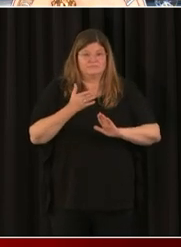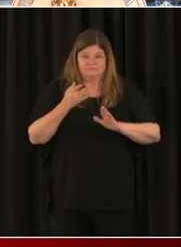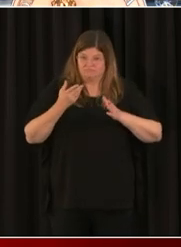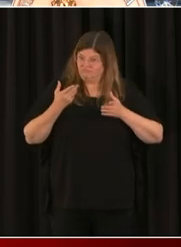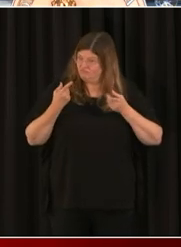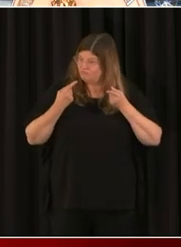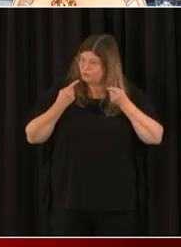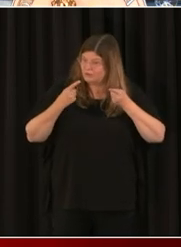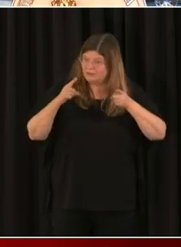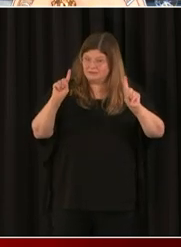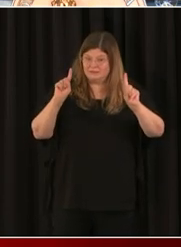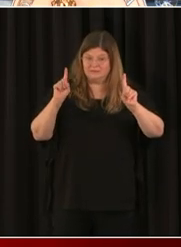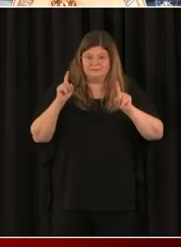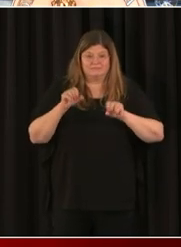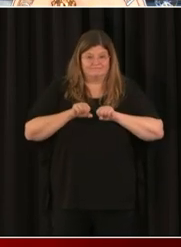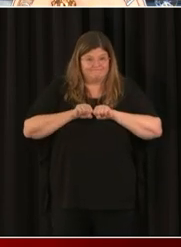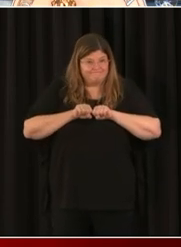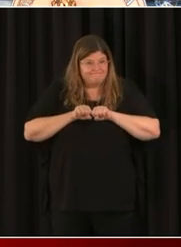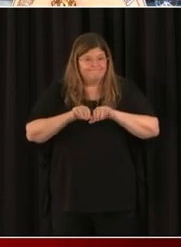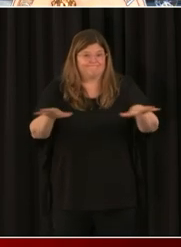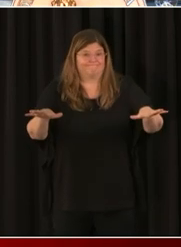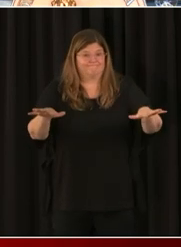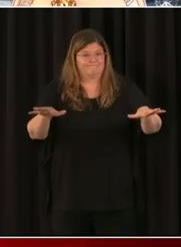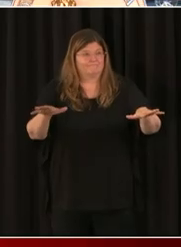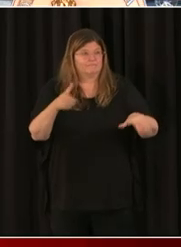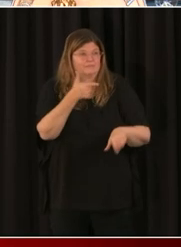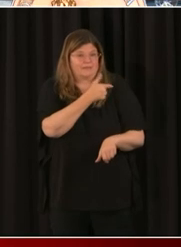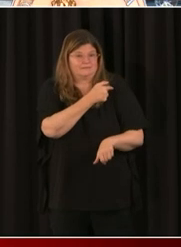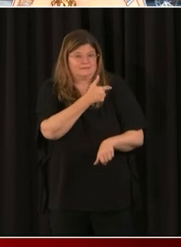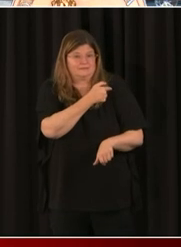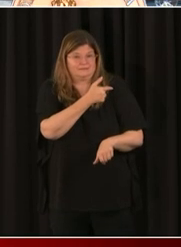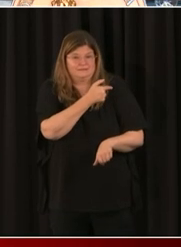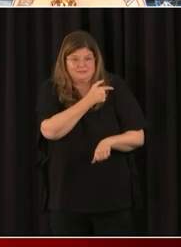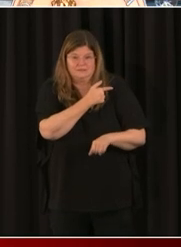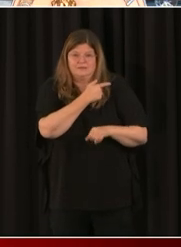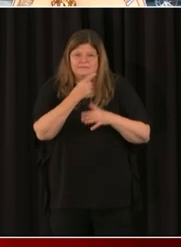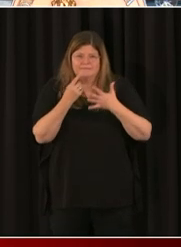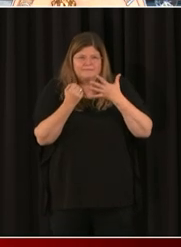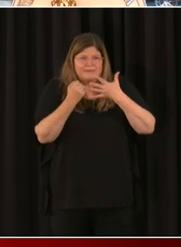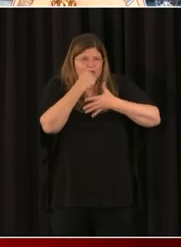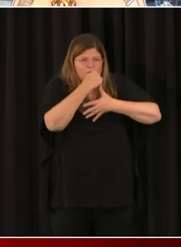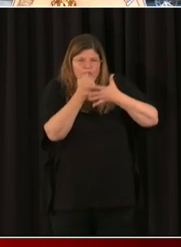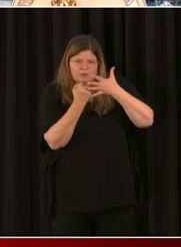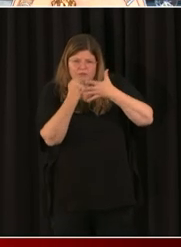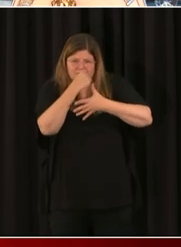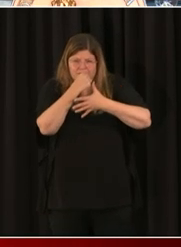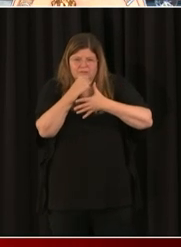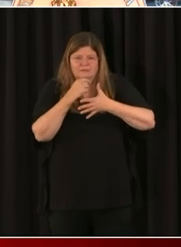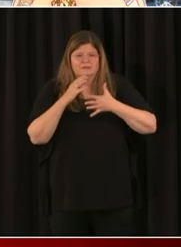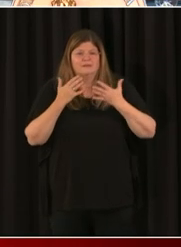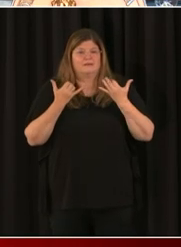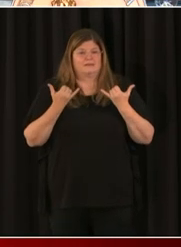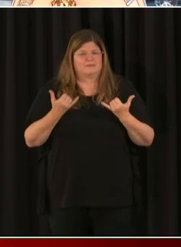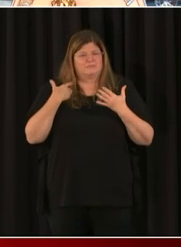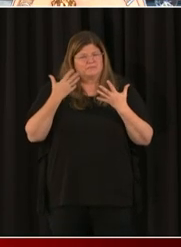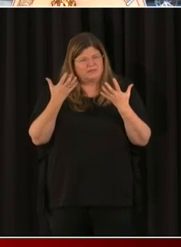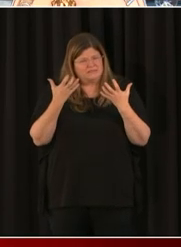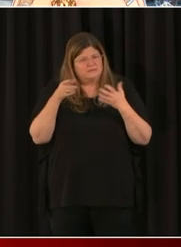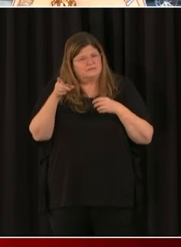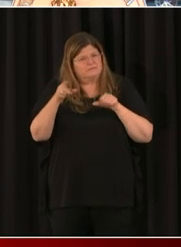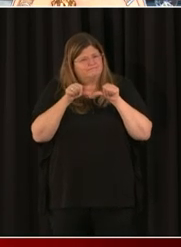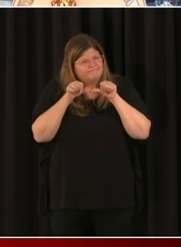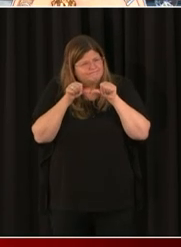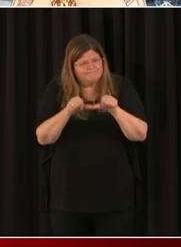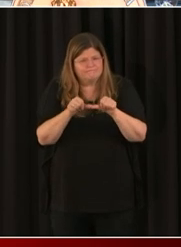working to get the vaccine out to our prioritized communities. So I want you to continue